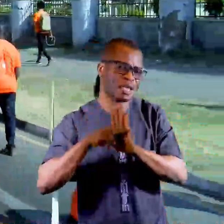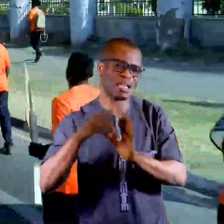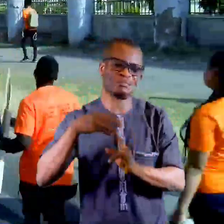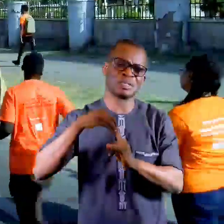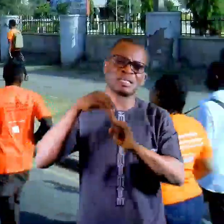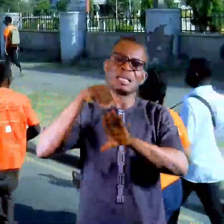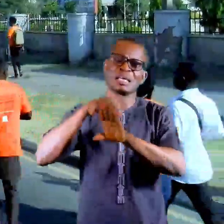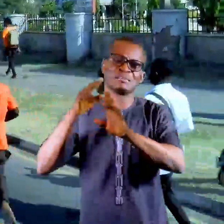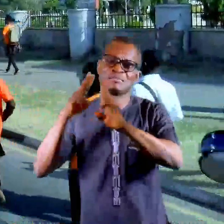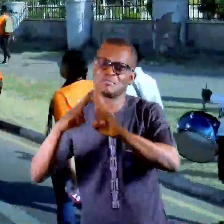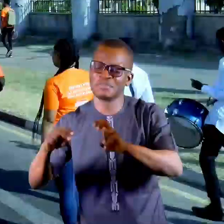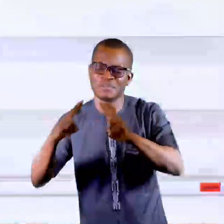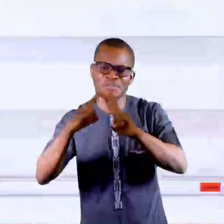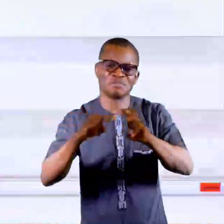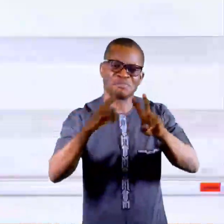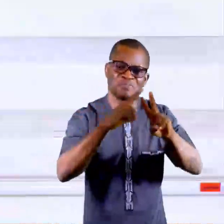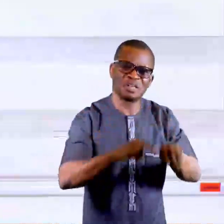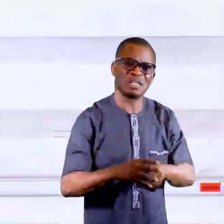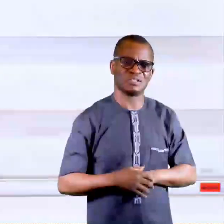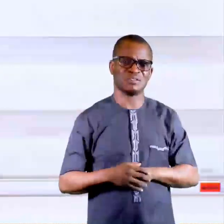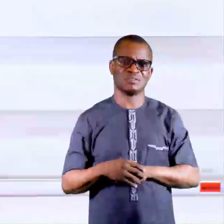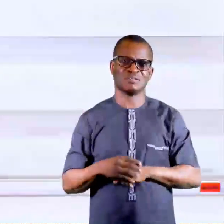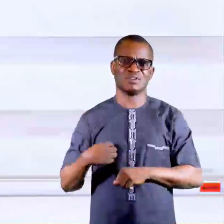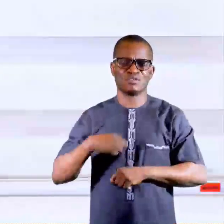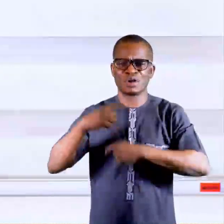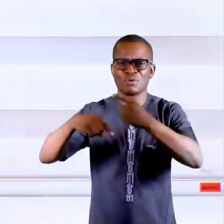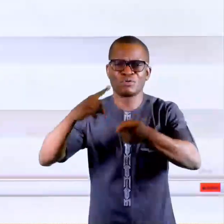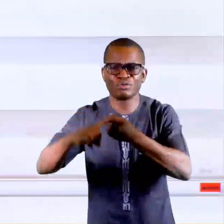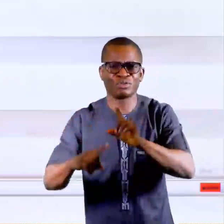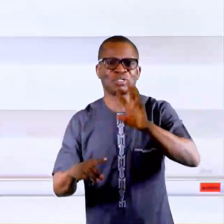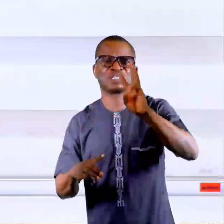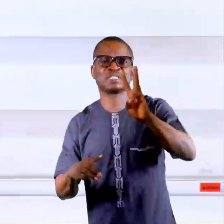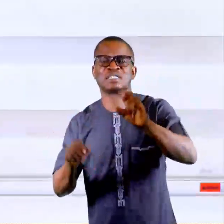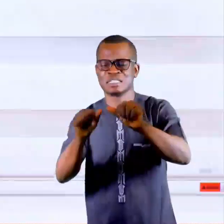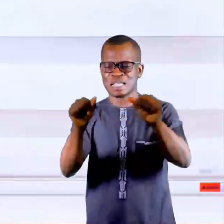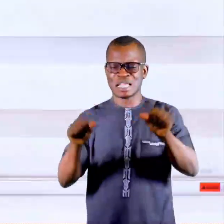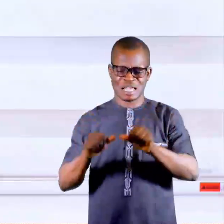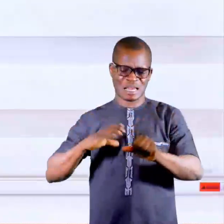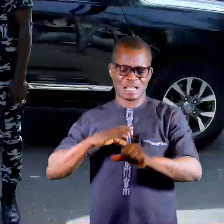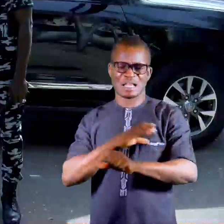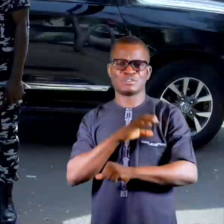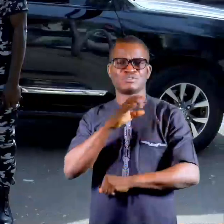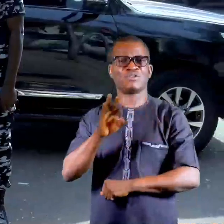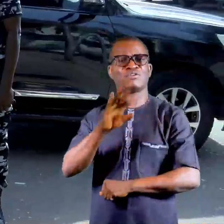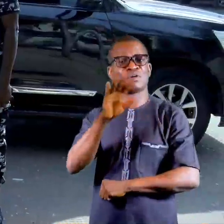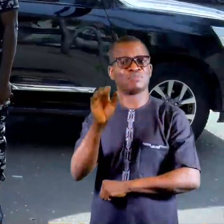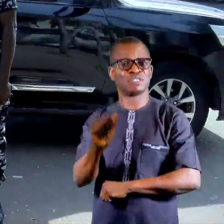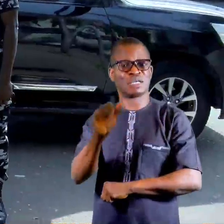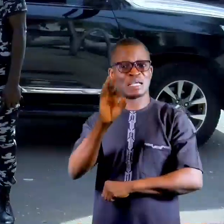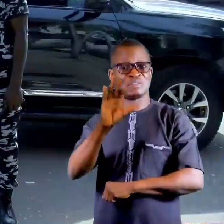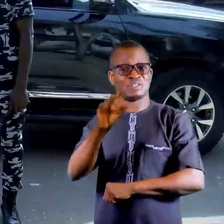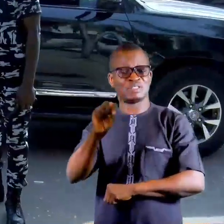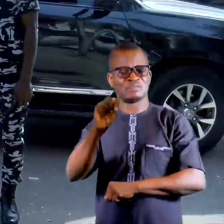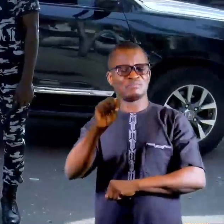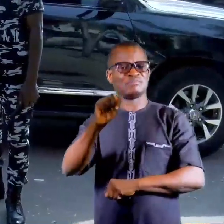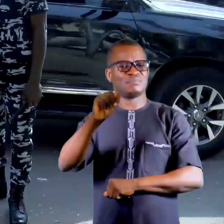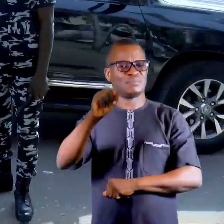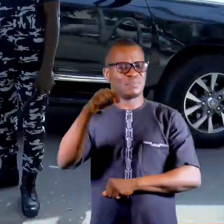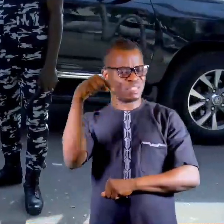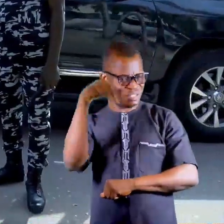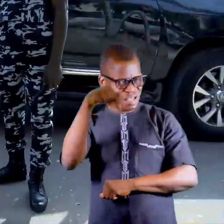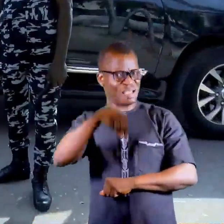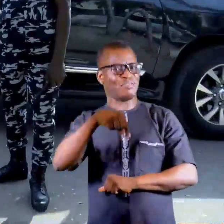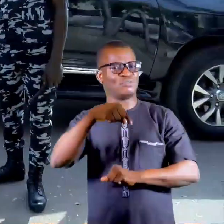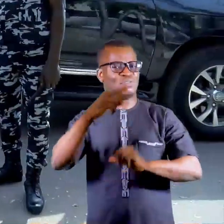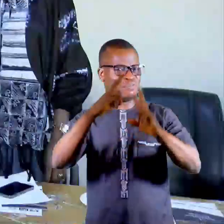the grassroots. We go to the 6 area councils of the FCT, down to the